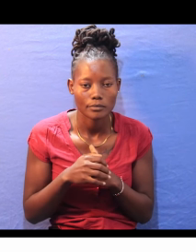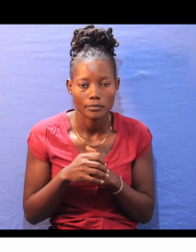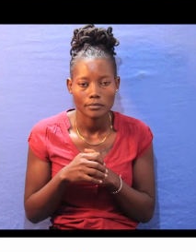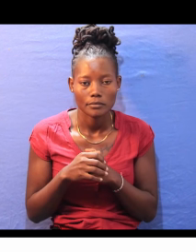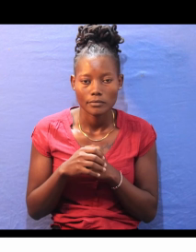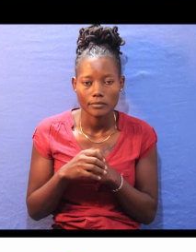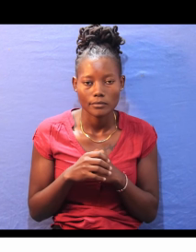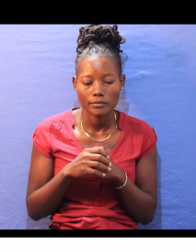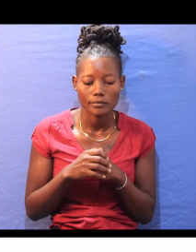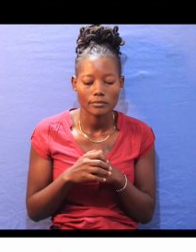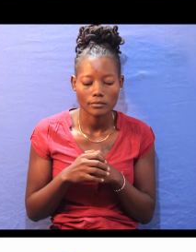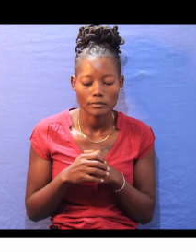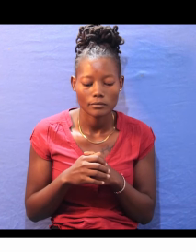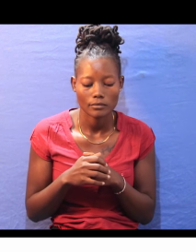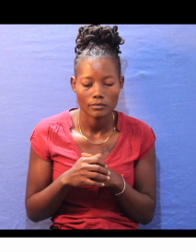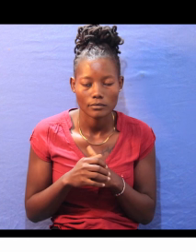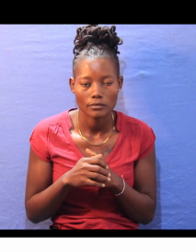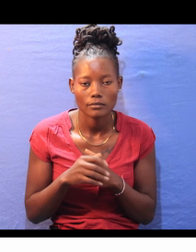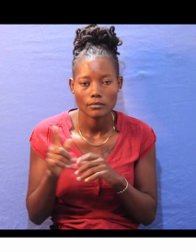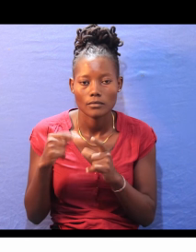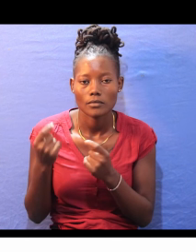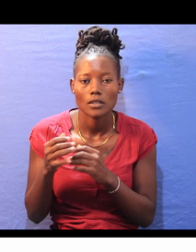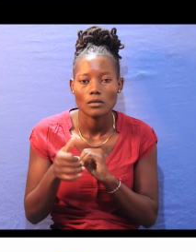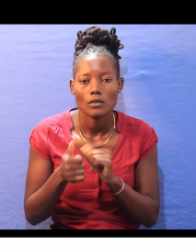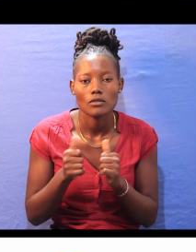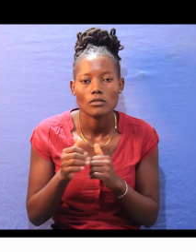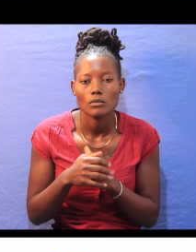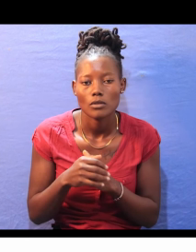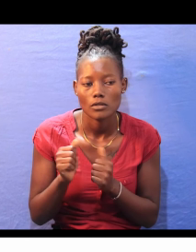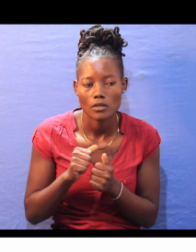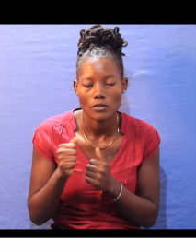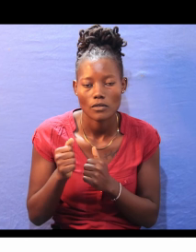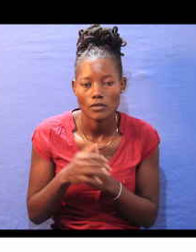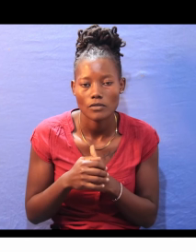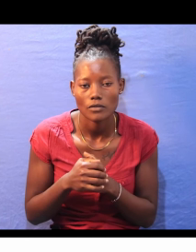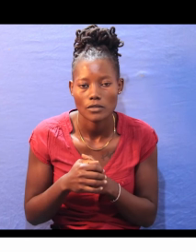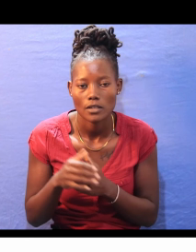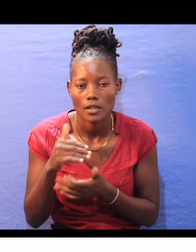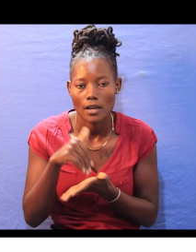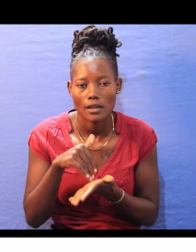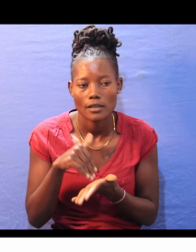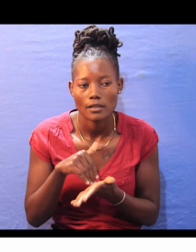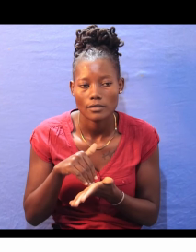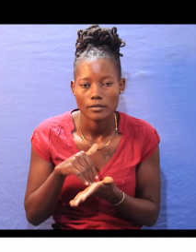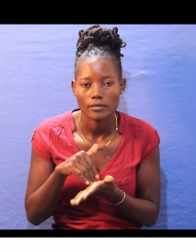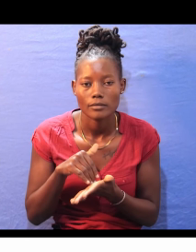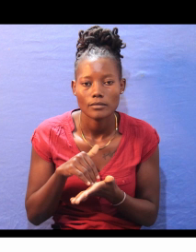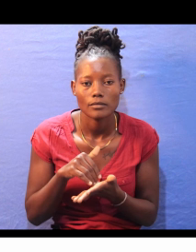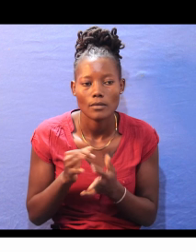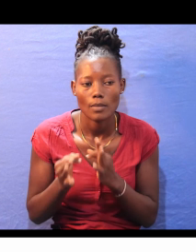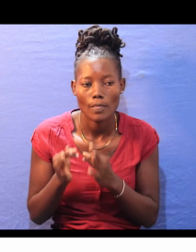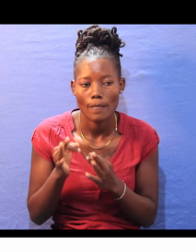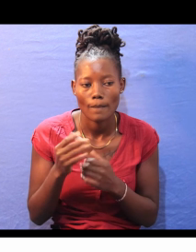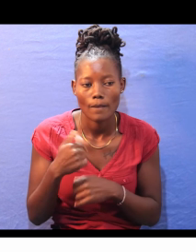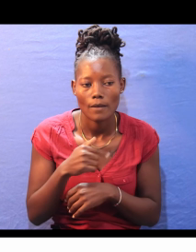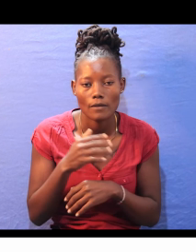different type of sport in that strength training is essentially our sport. But again, if we are